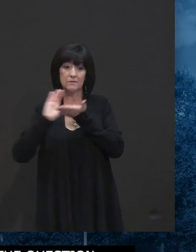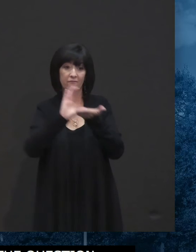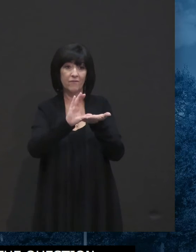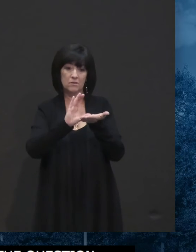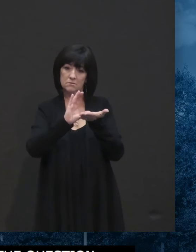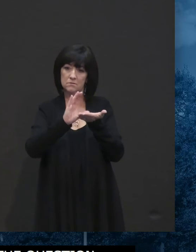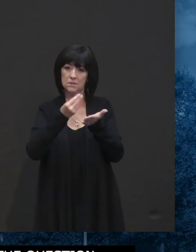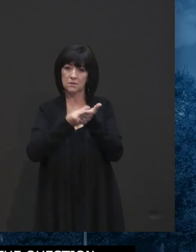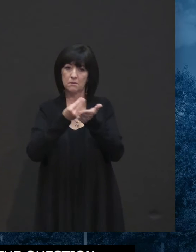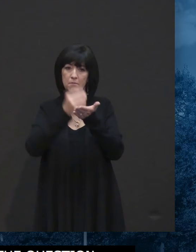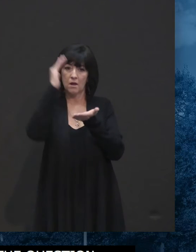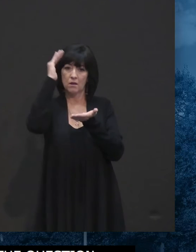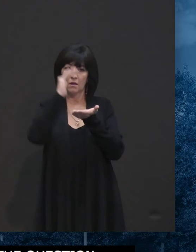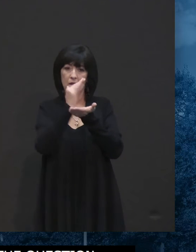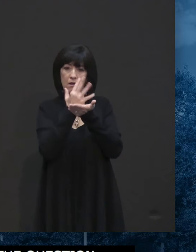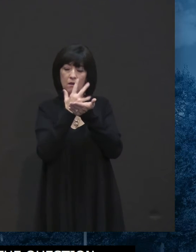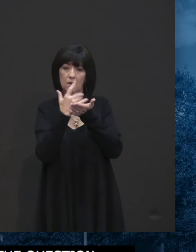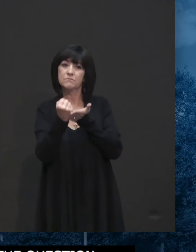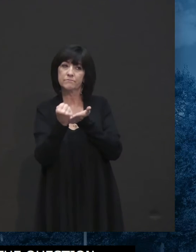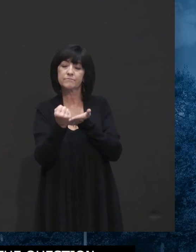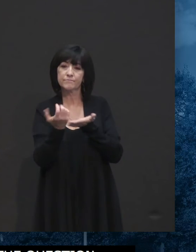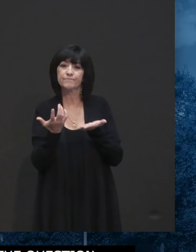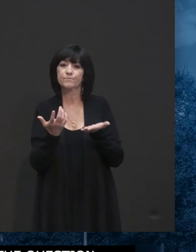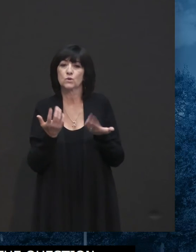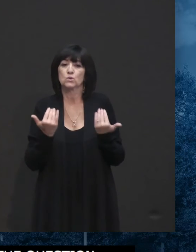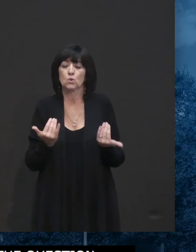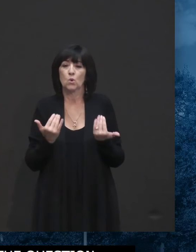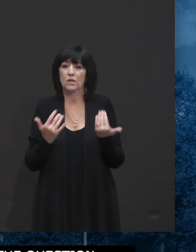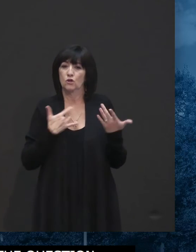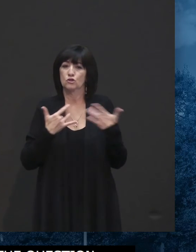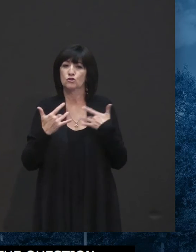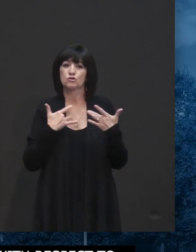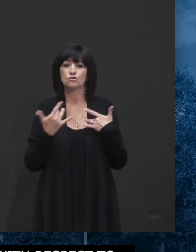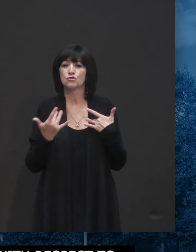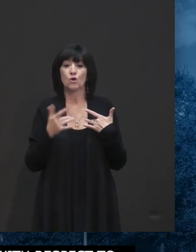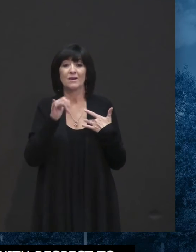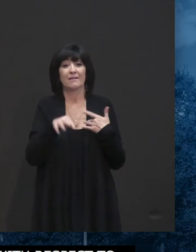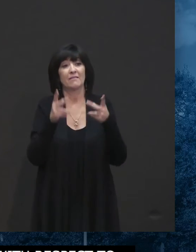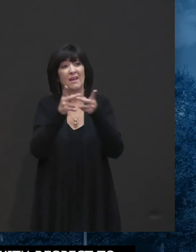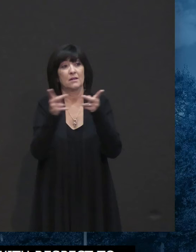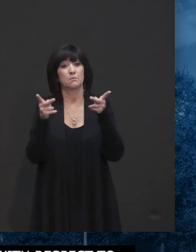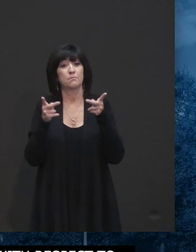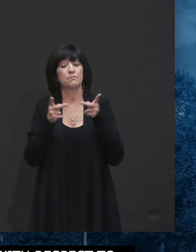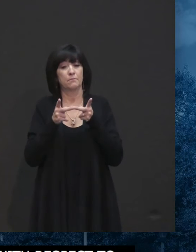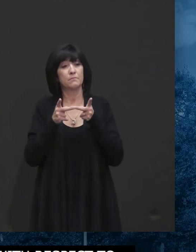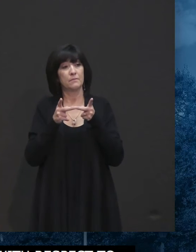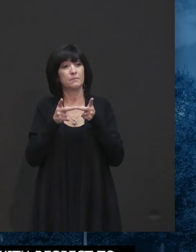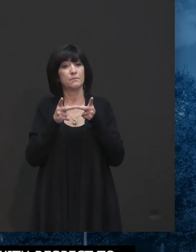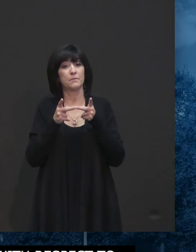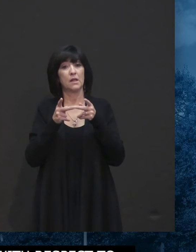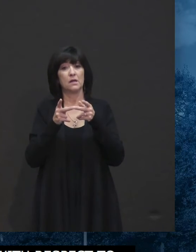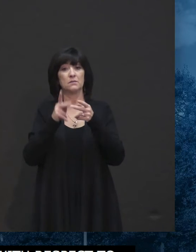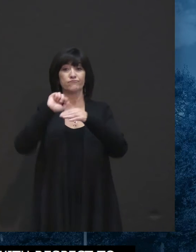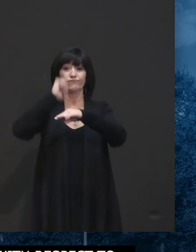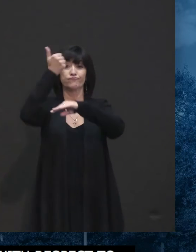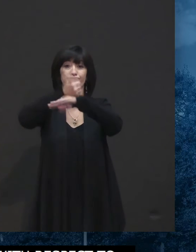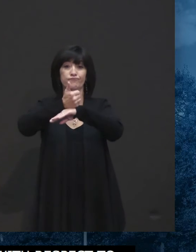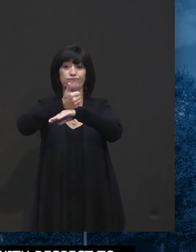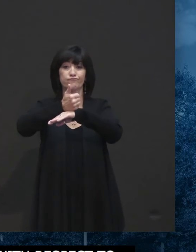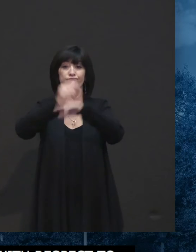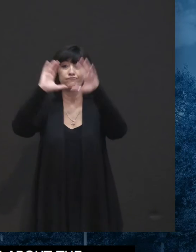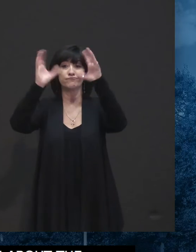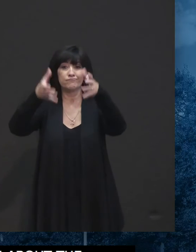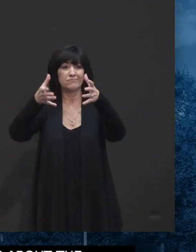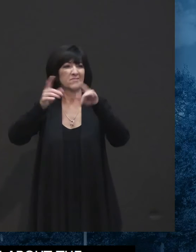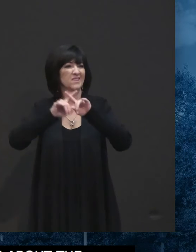creative idea, there is some concern about the particular location of the facility kind of being out without access to a